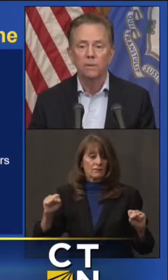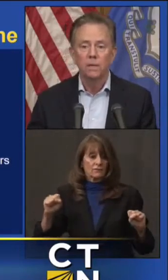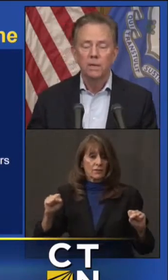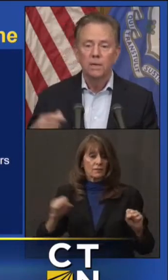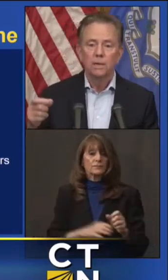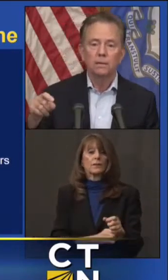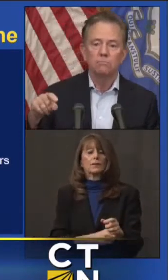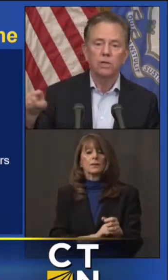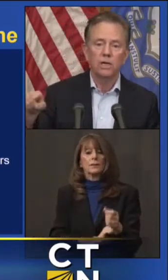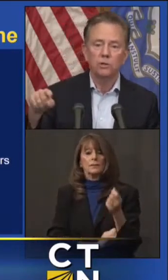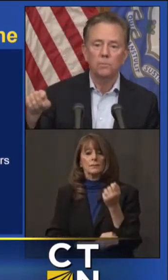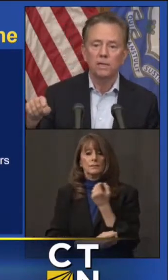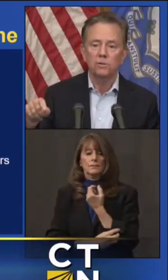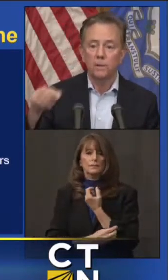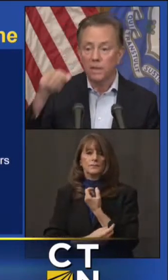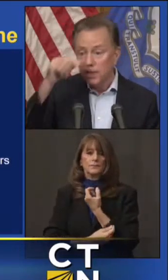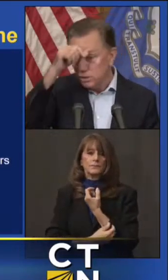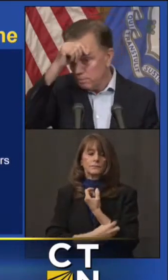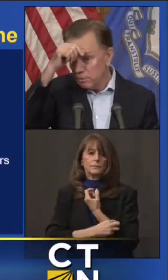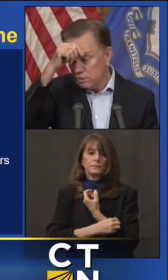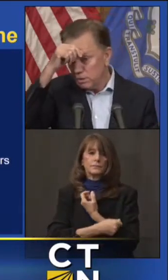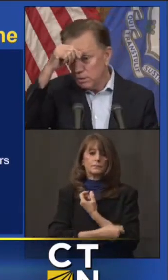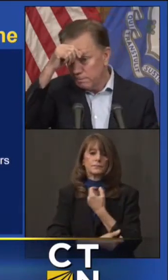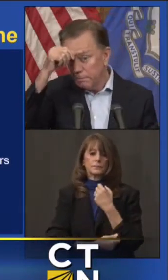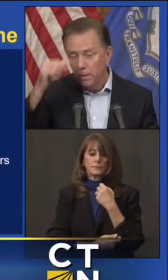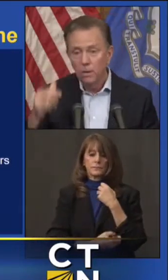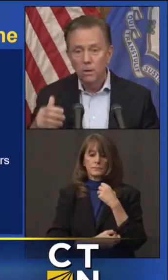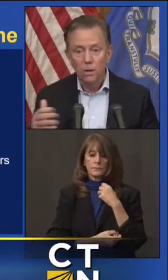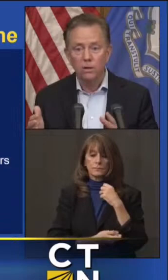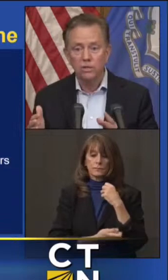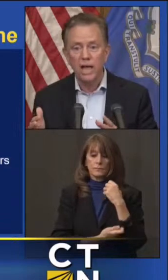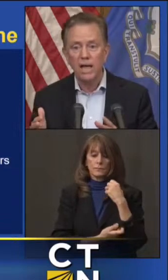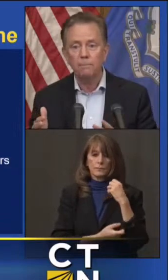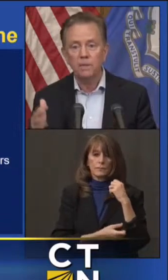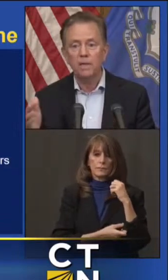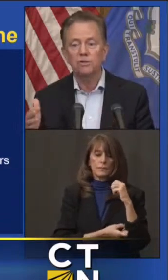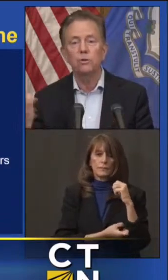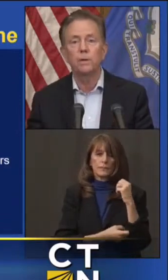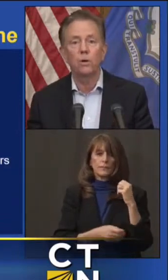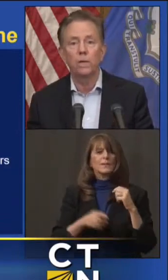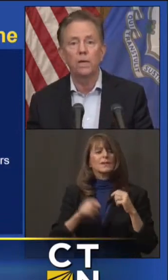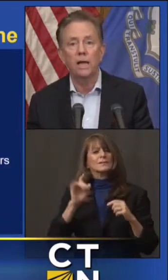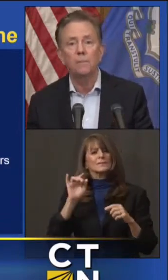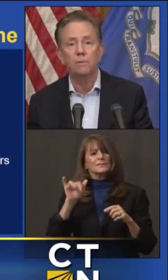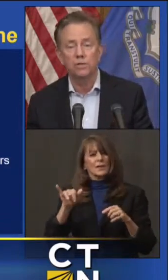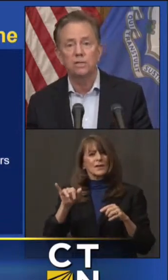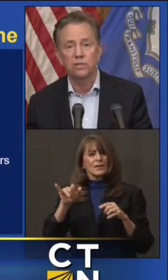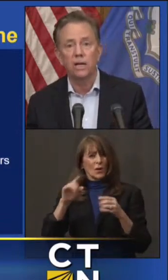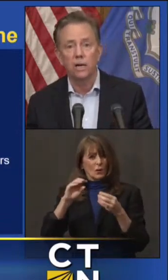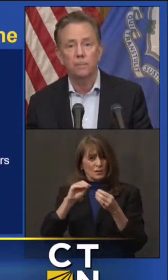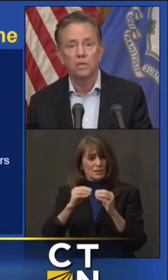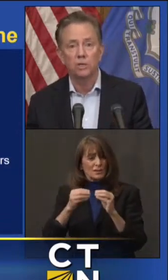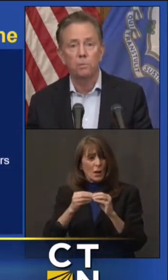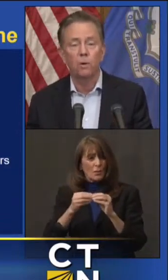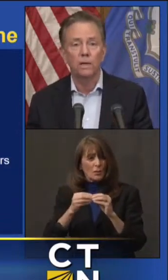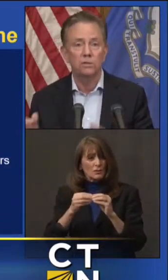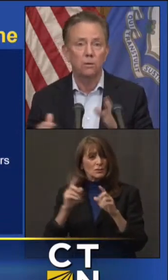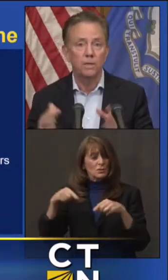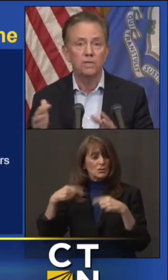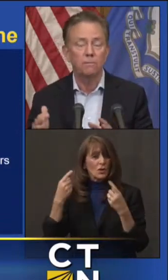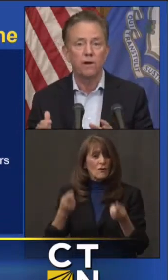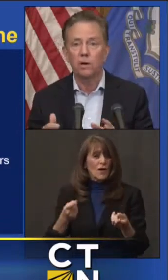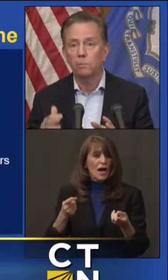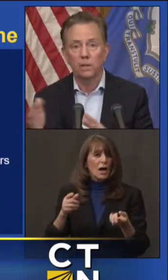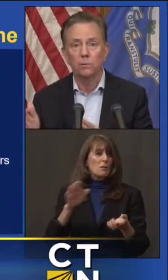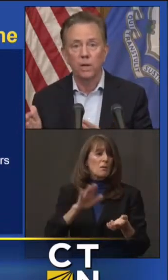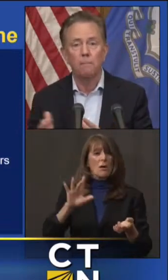well. Josh reminds me, these numbers are exact, but they assume only an 80% take-up at this point. So there'll be